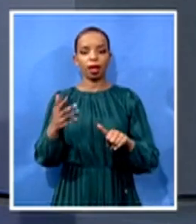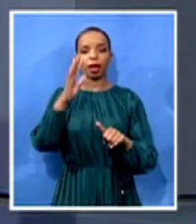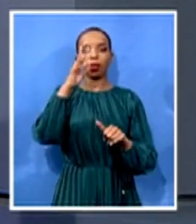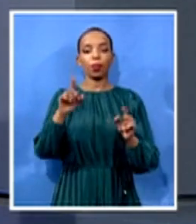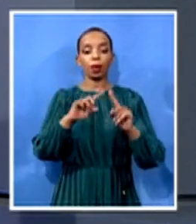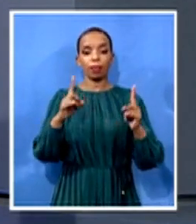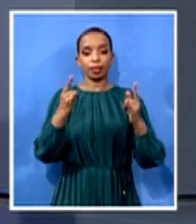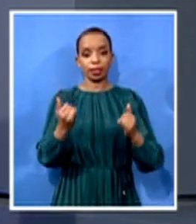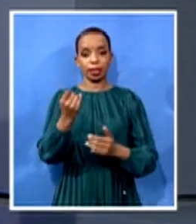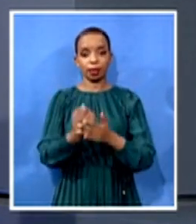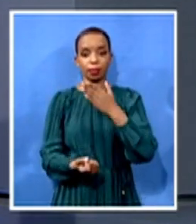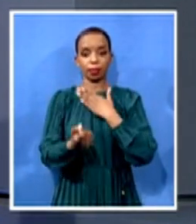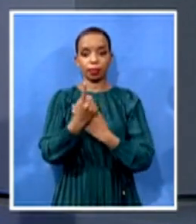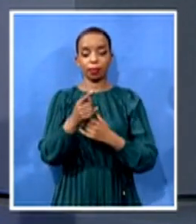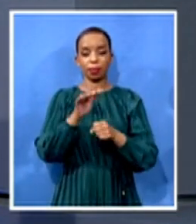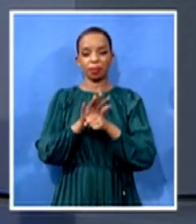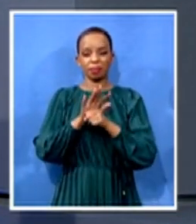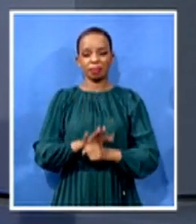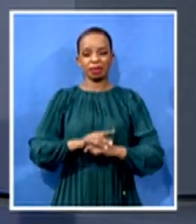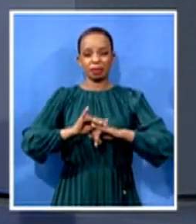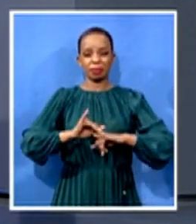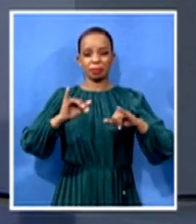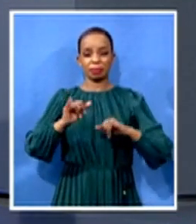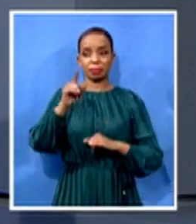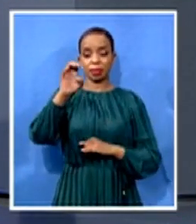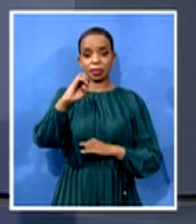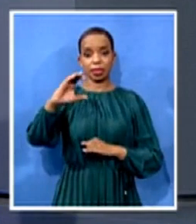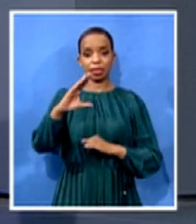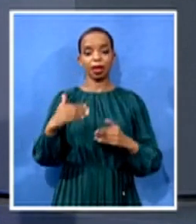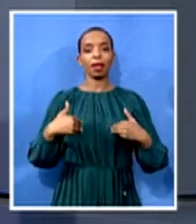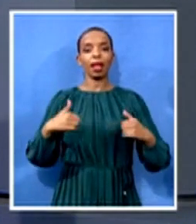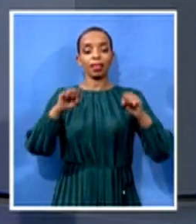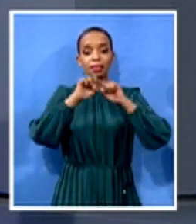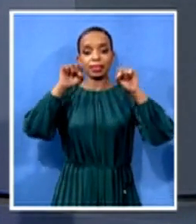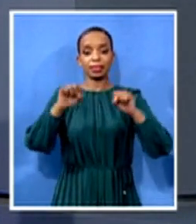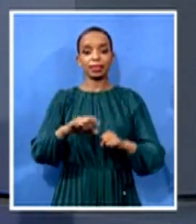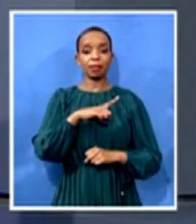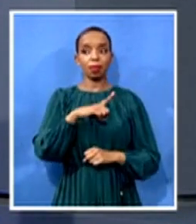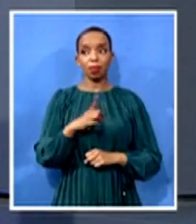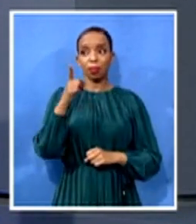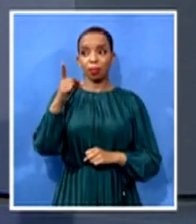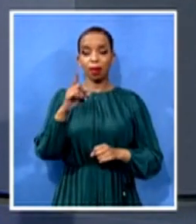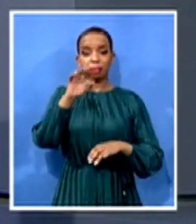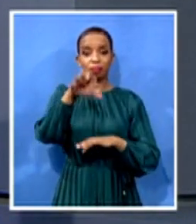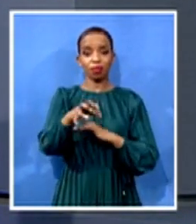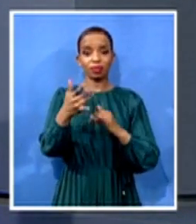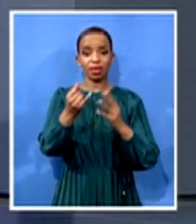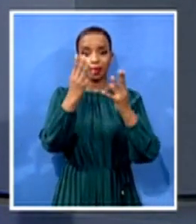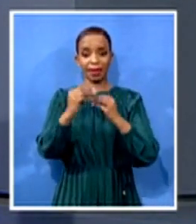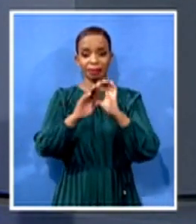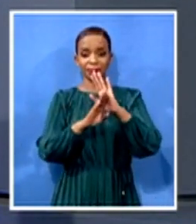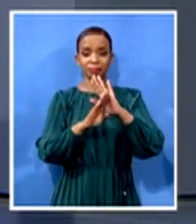on the Eastern Cape's health systems as the province records a spike in COVID-19 cases. Experts say the province's